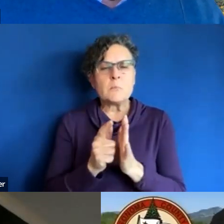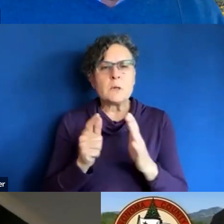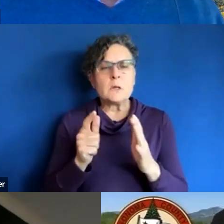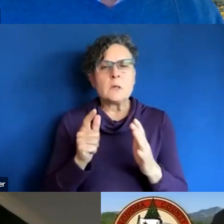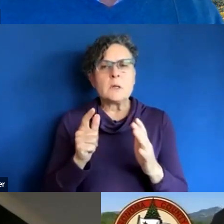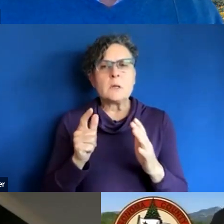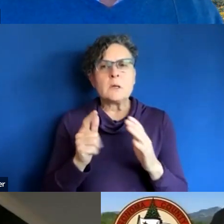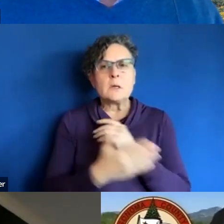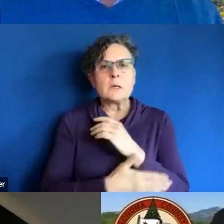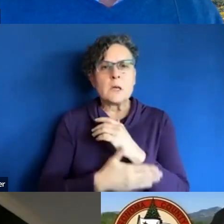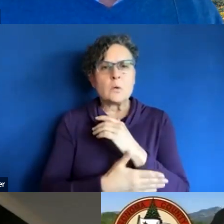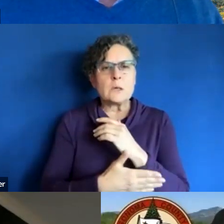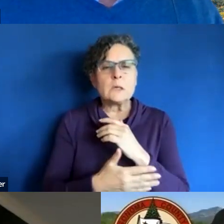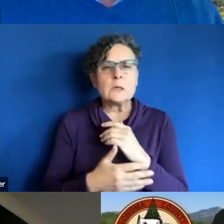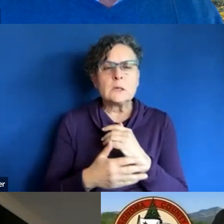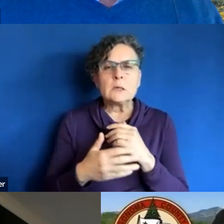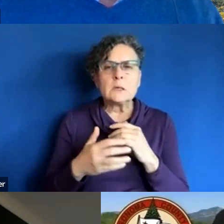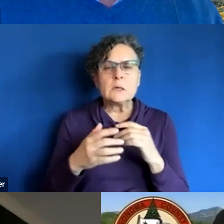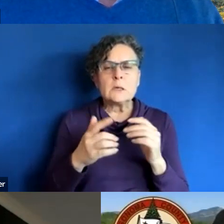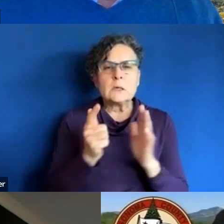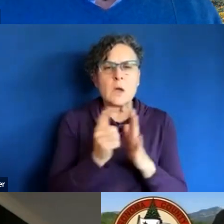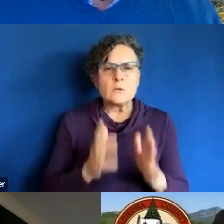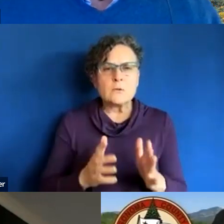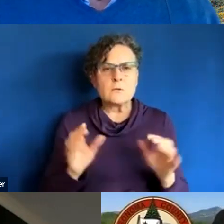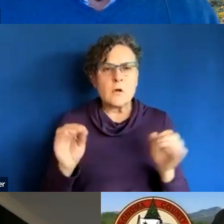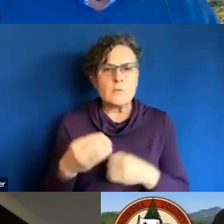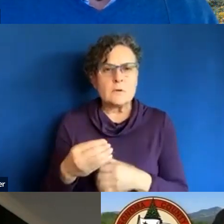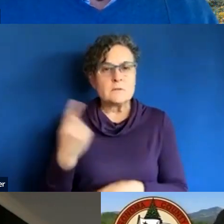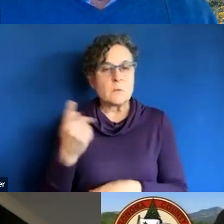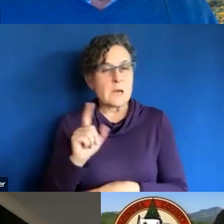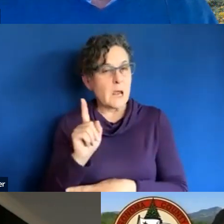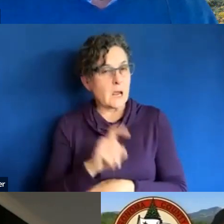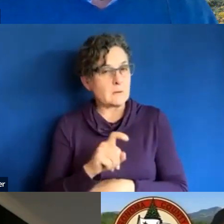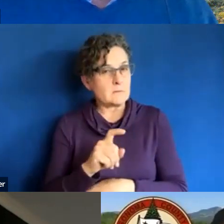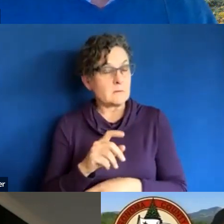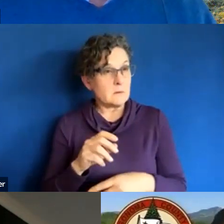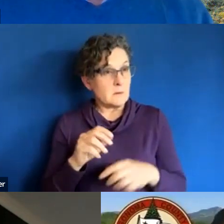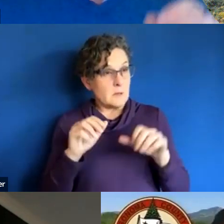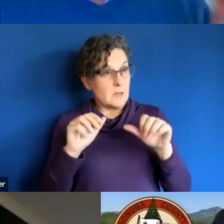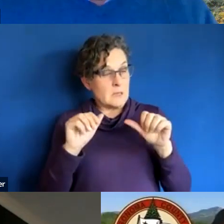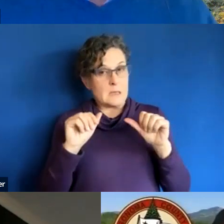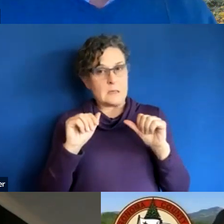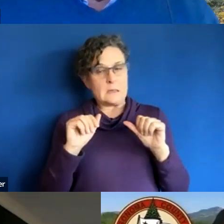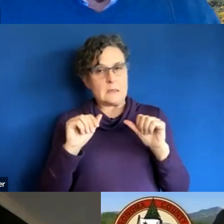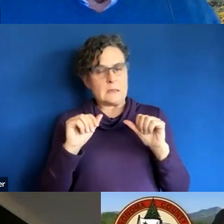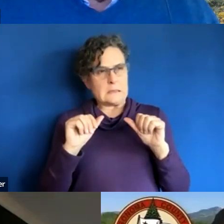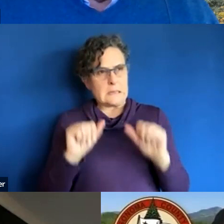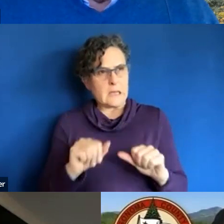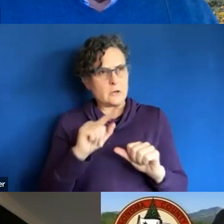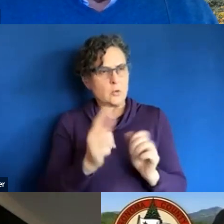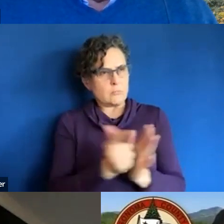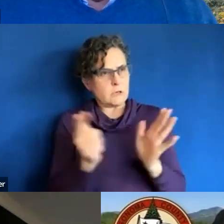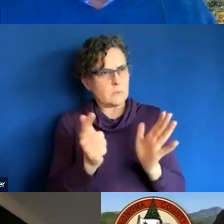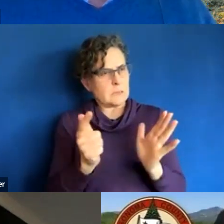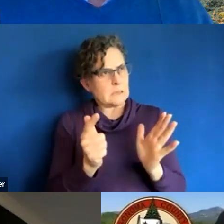Wendell, who asks, is it lawful to make limitations of camping on public property? And I guess the follow